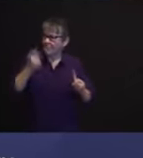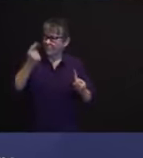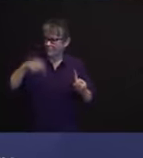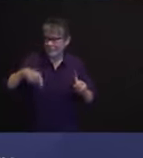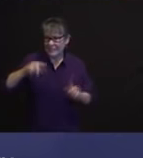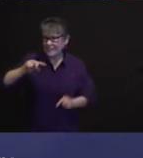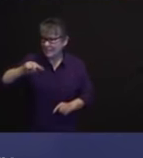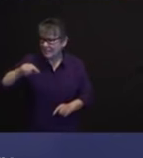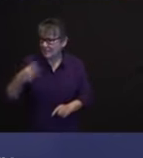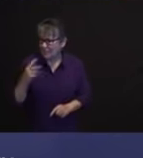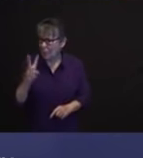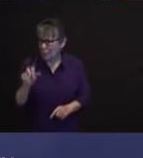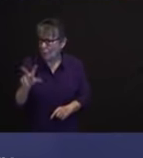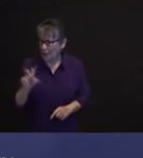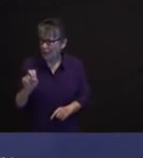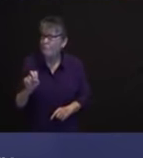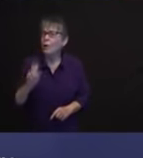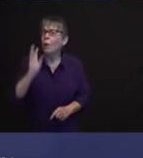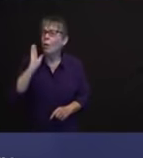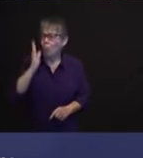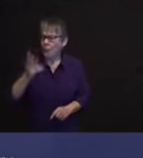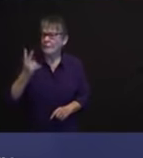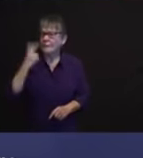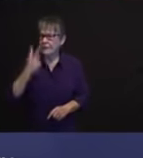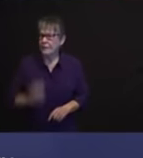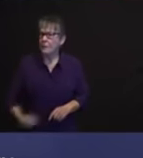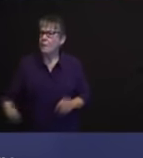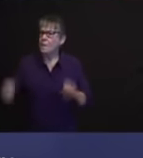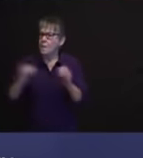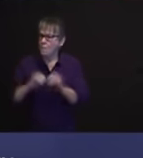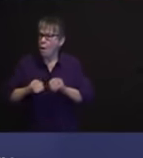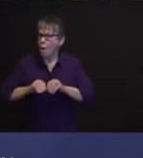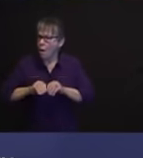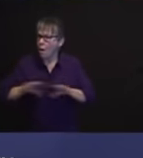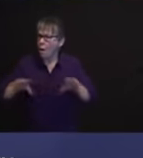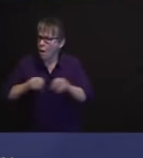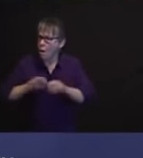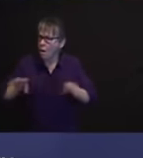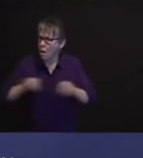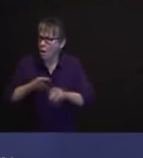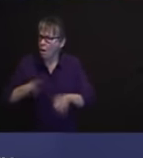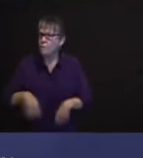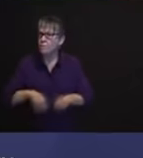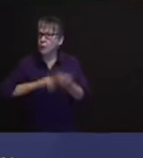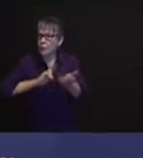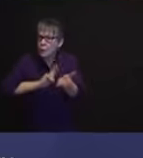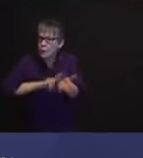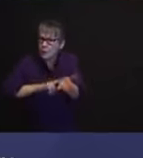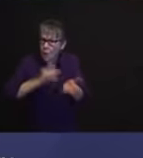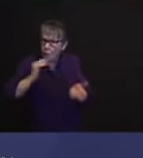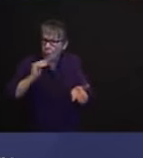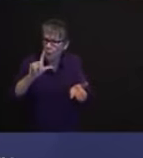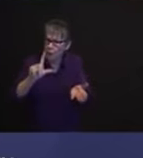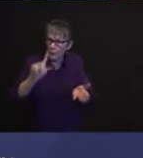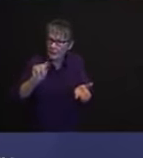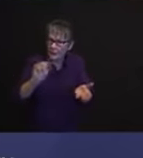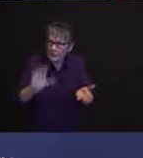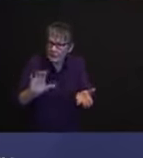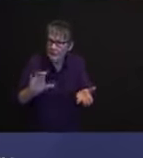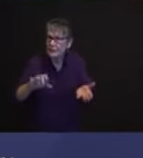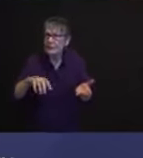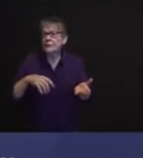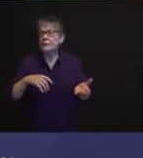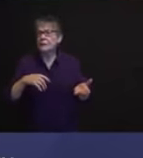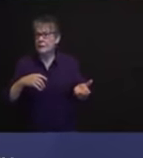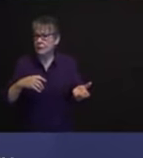in a number of our facilities, long-term care facilities, and also acute care facilities. I don't have the exact details that you're asking for. We can